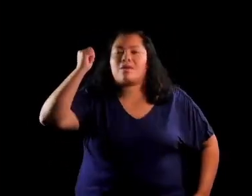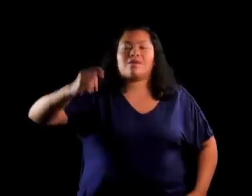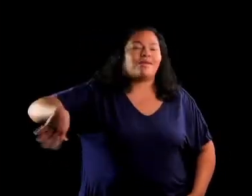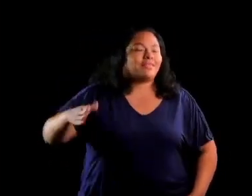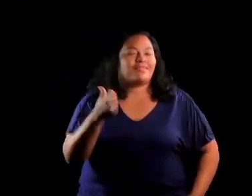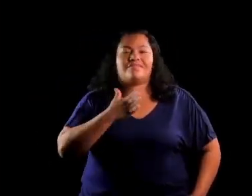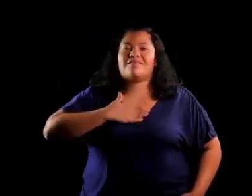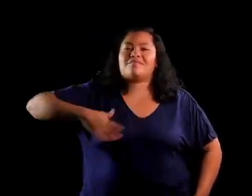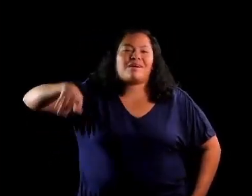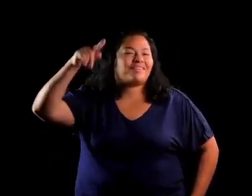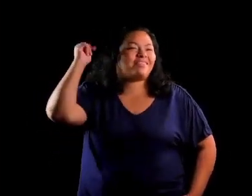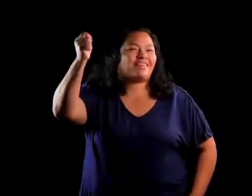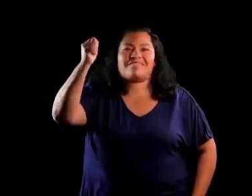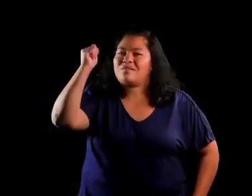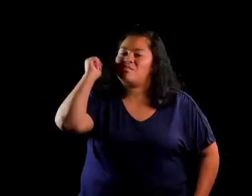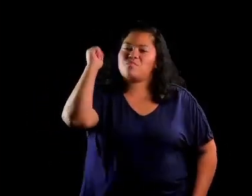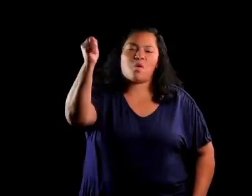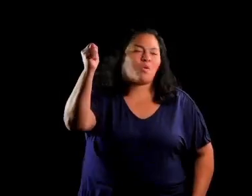is my testimony. Oh,